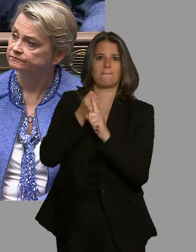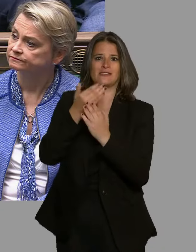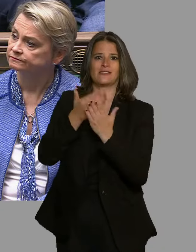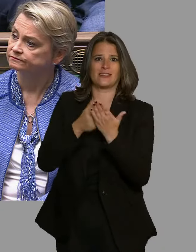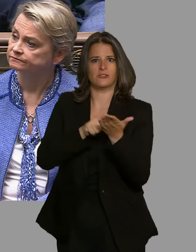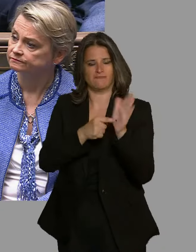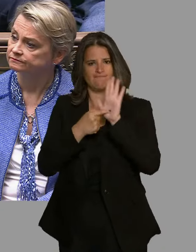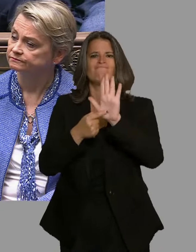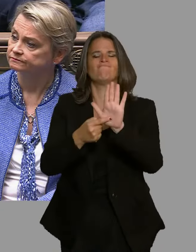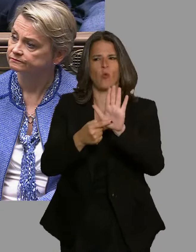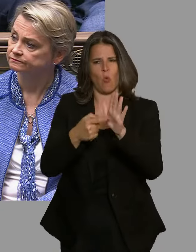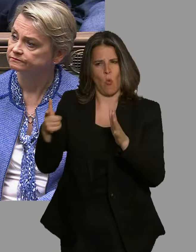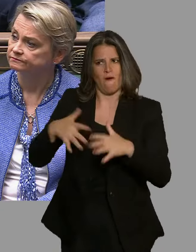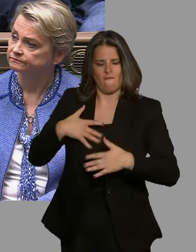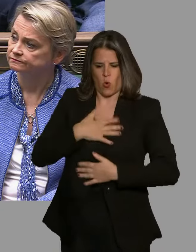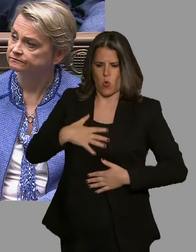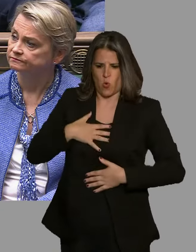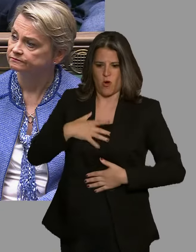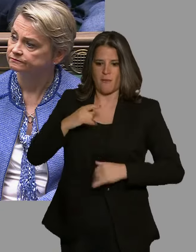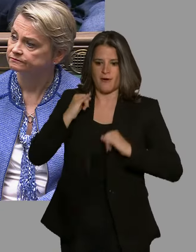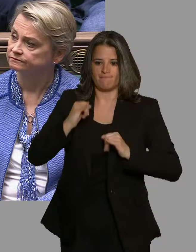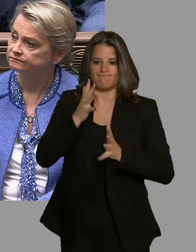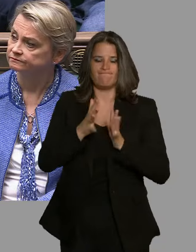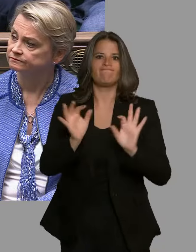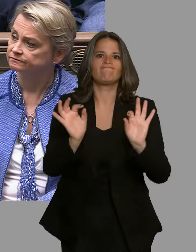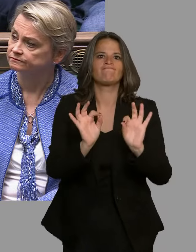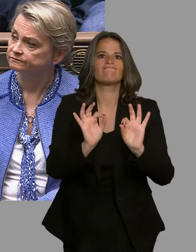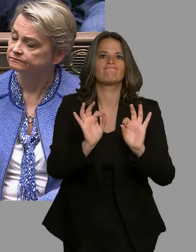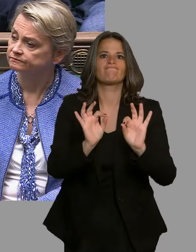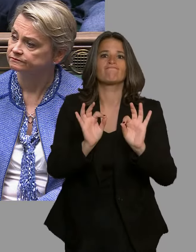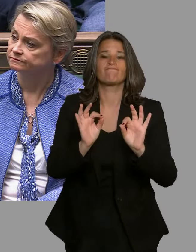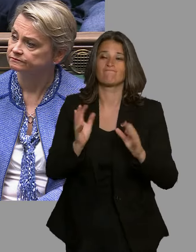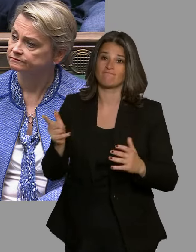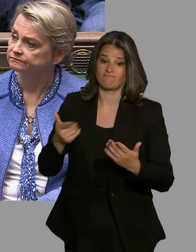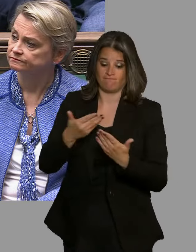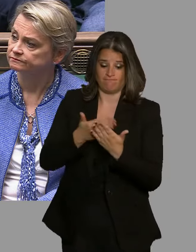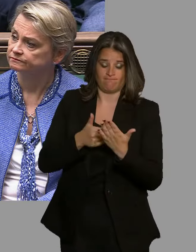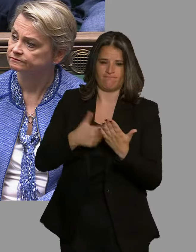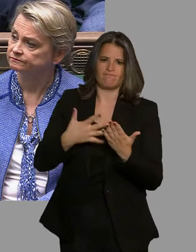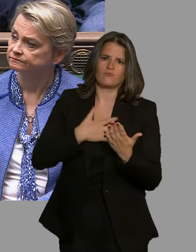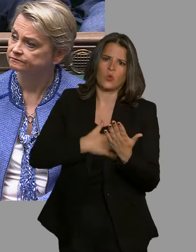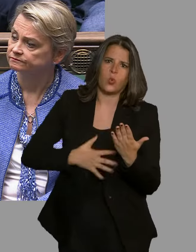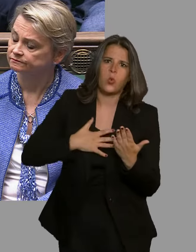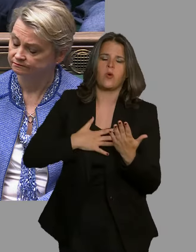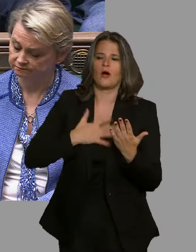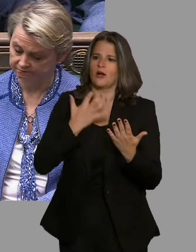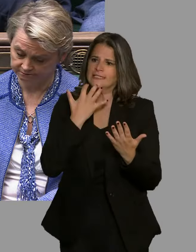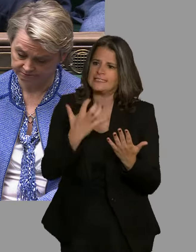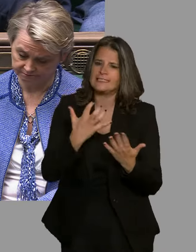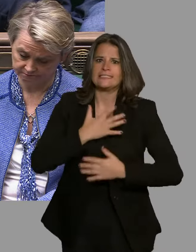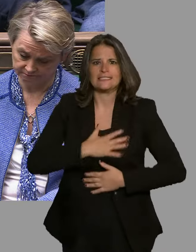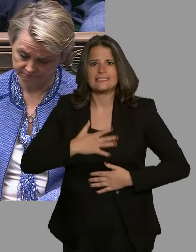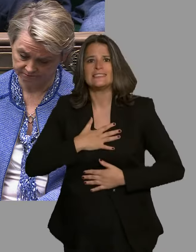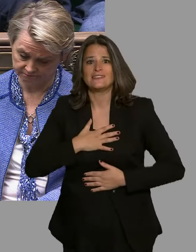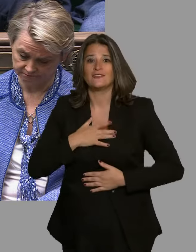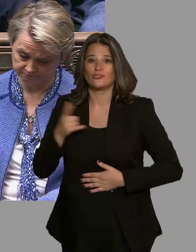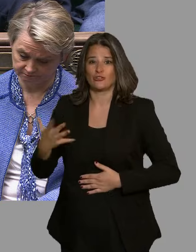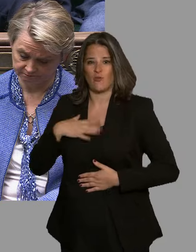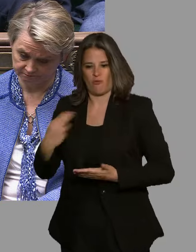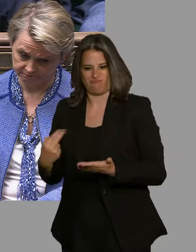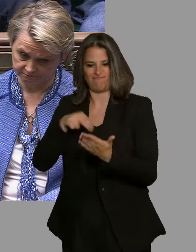know how visceral the pain is to her of not being able to have done so from the meetings I've had with her. So I do thank my